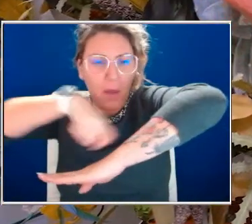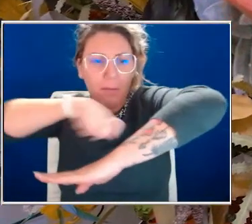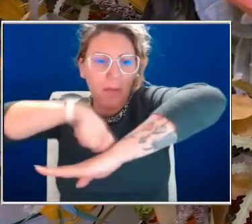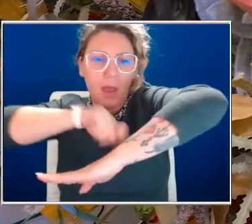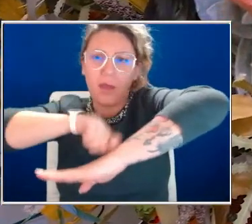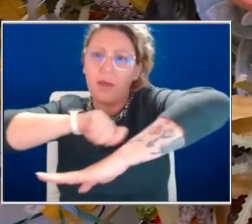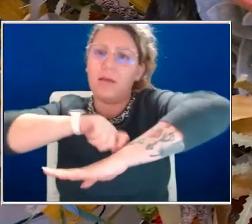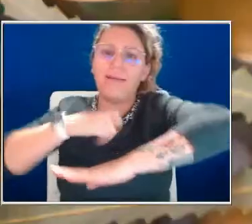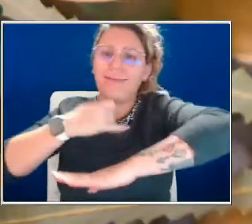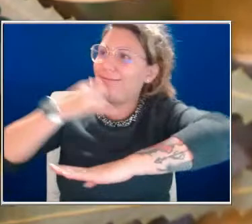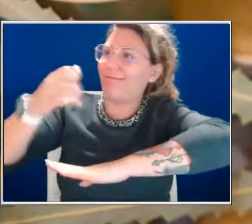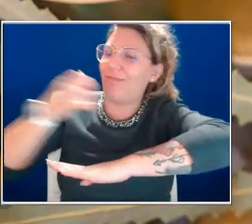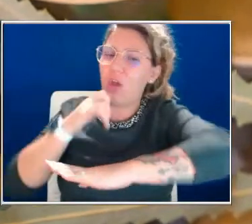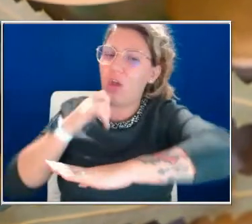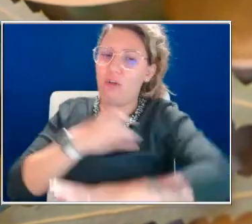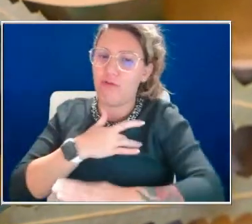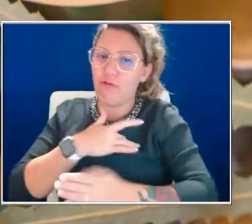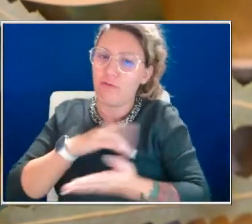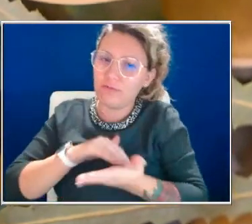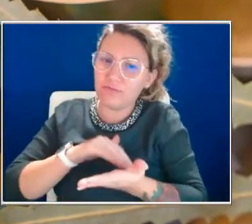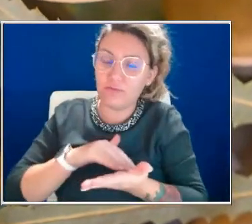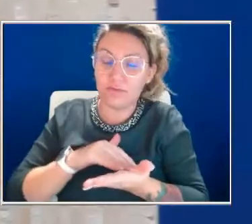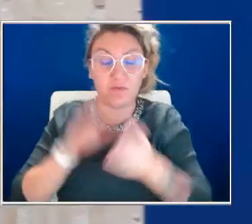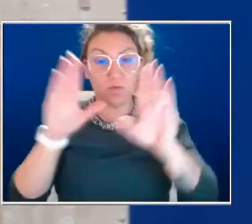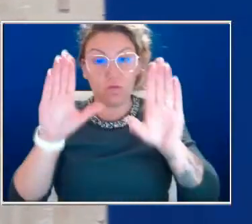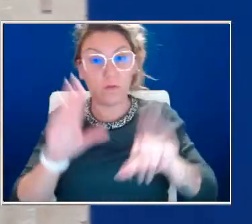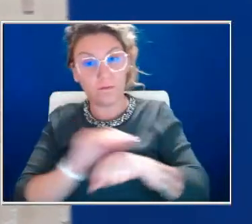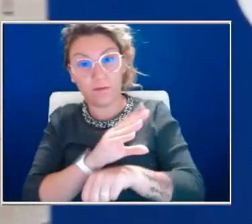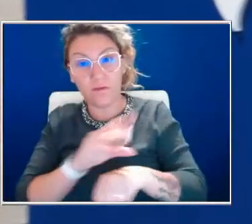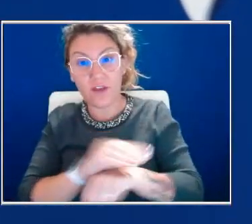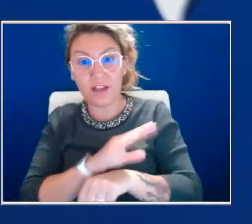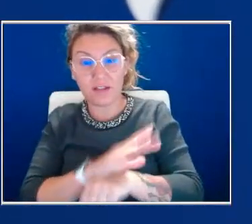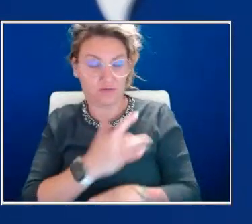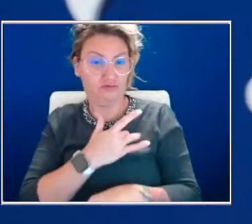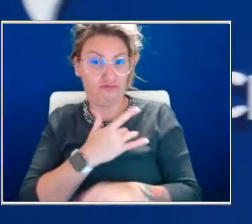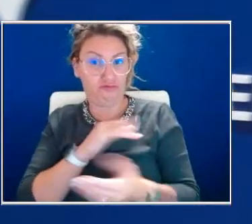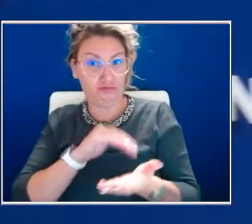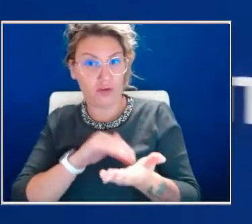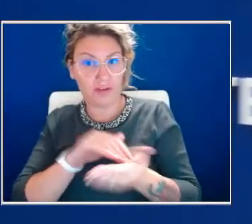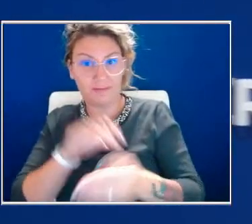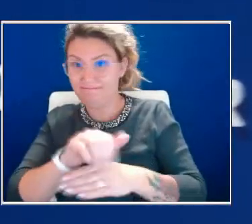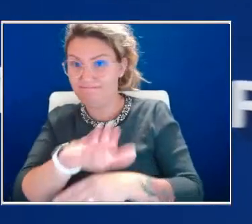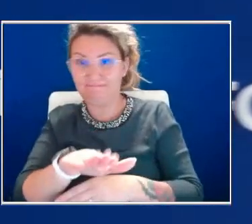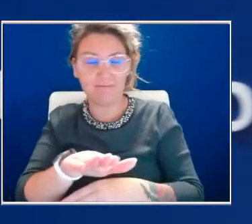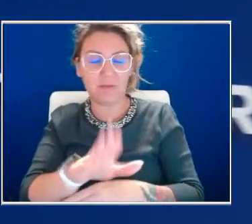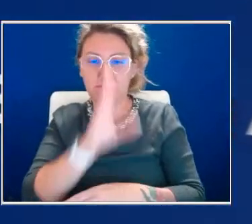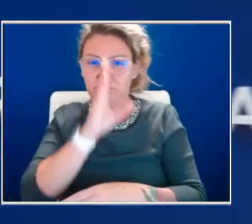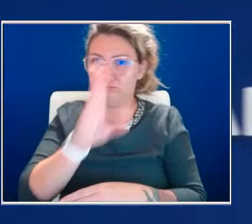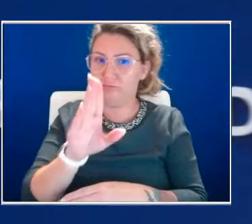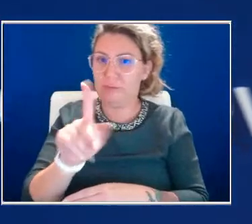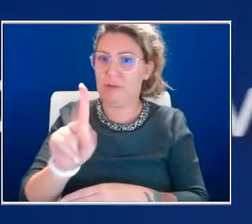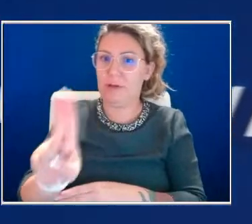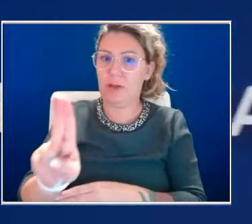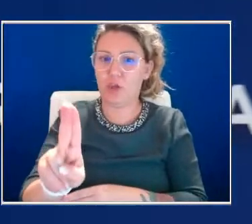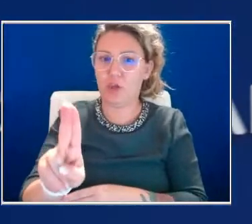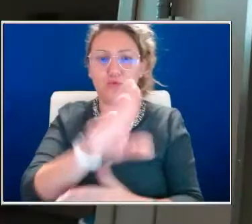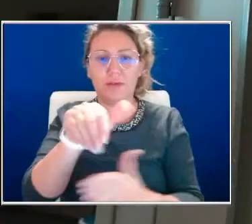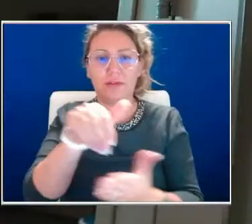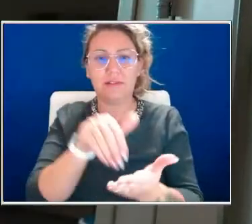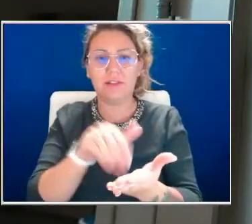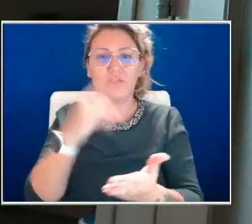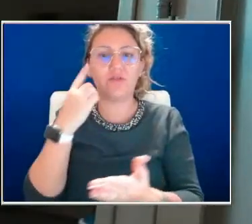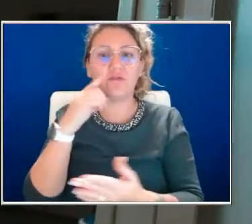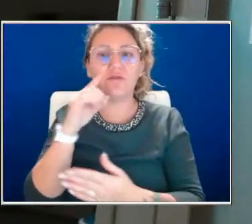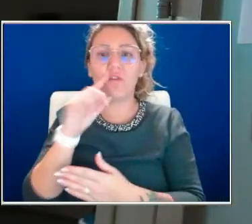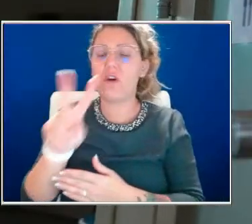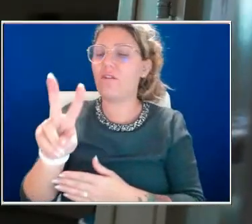It was great advice. His cardiologist sent him directly to the University of Kansas Health System's Center for Advanced Vascular Care.